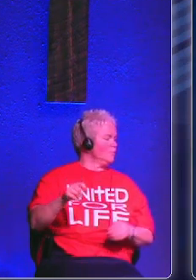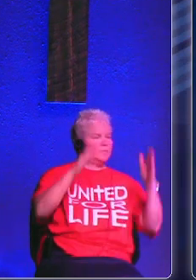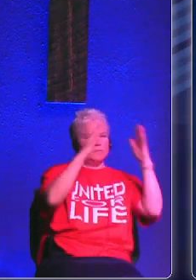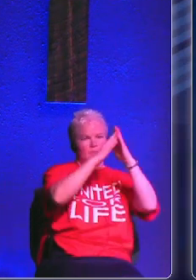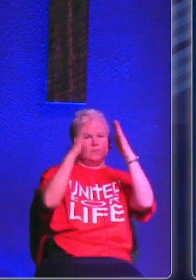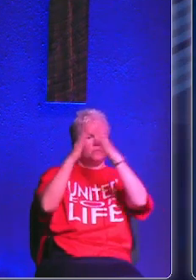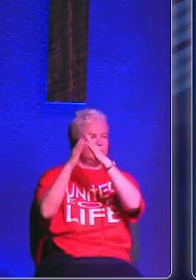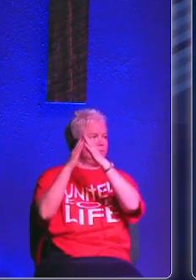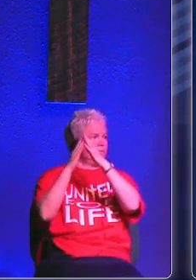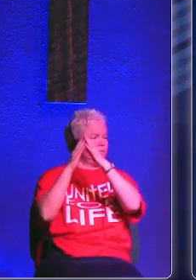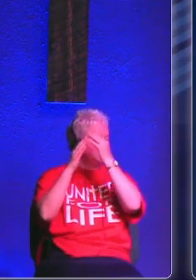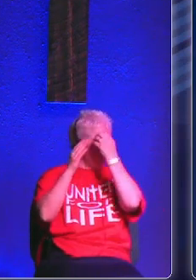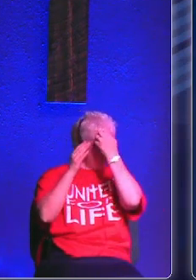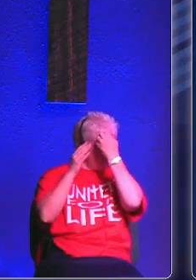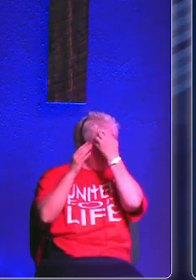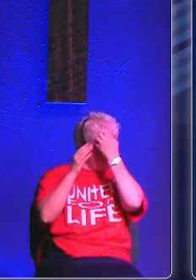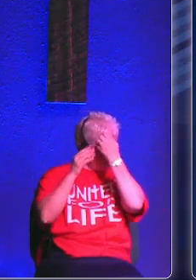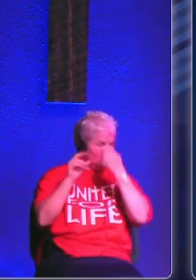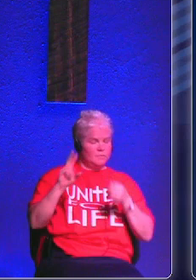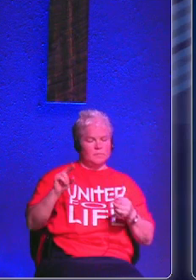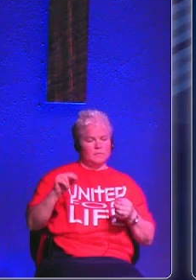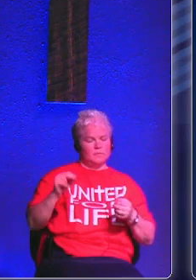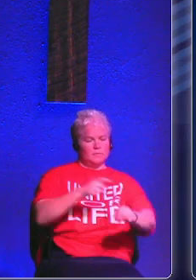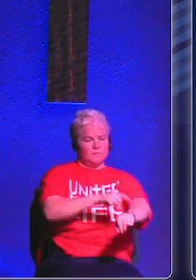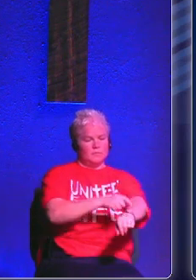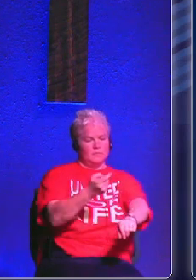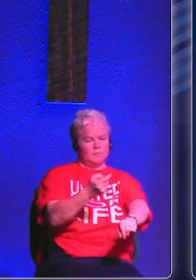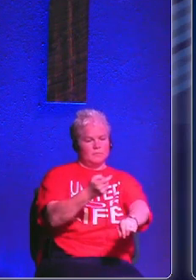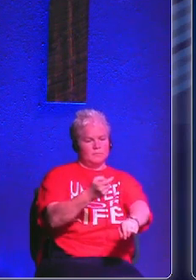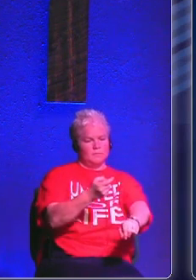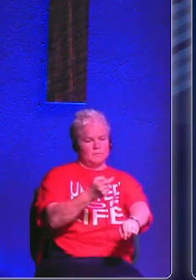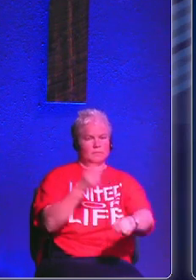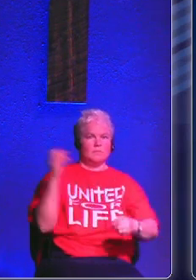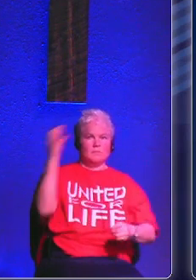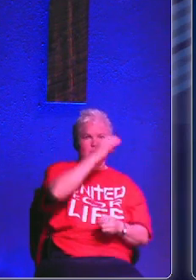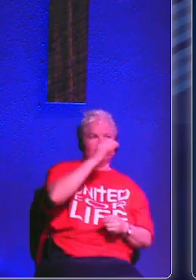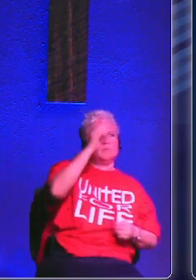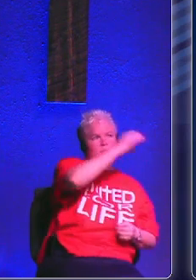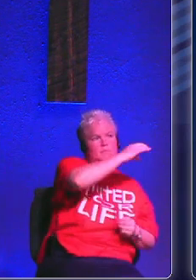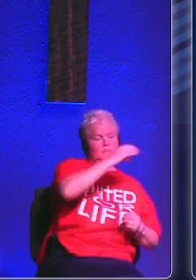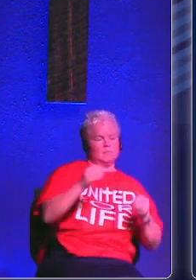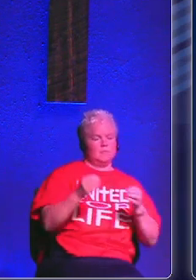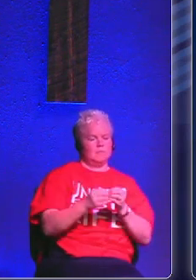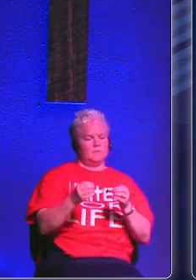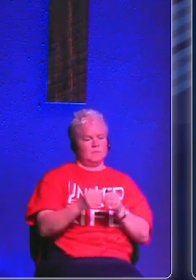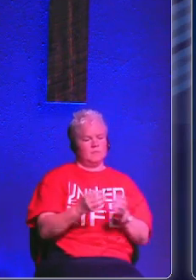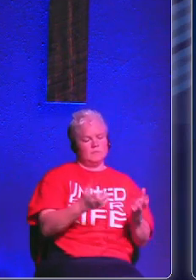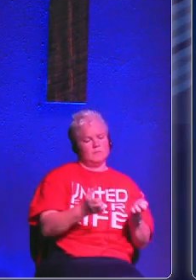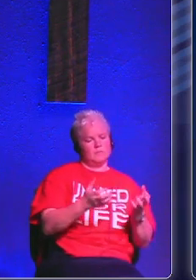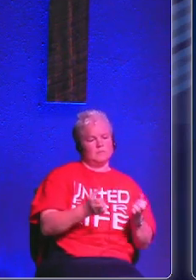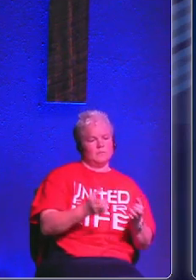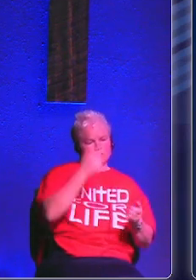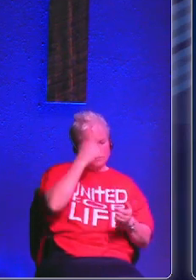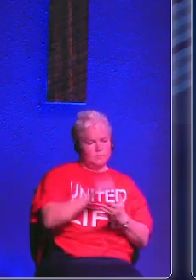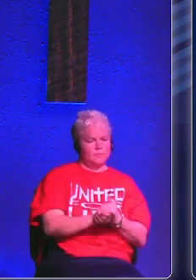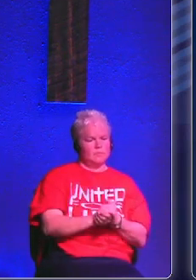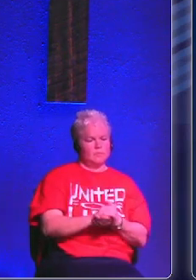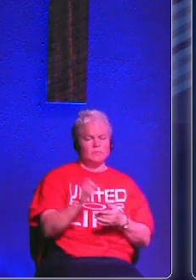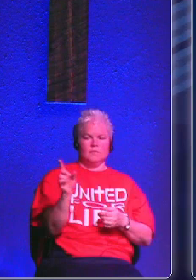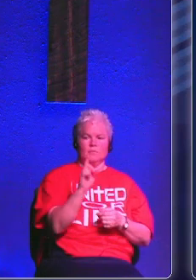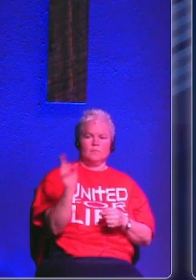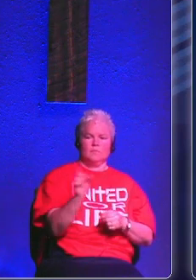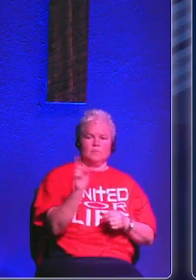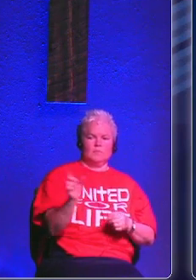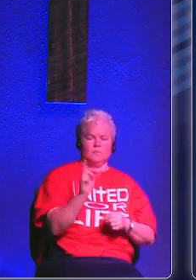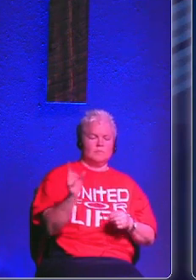public, atheism is no longer the in thing. See, many people are seeking and want to believe in something.